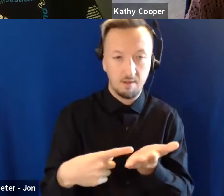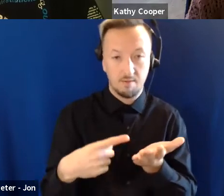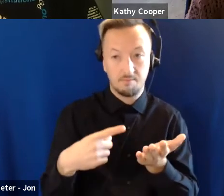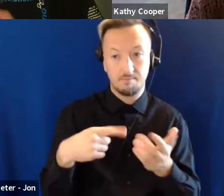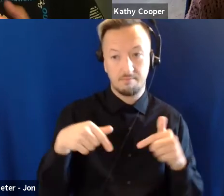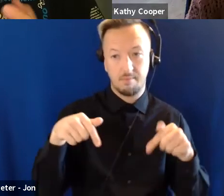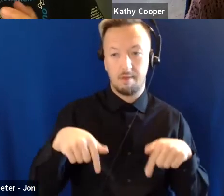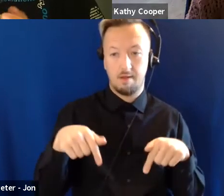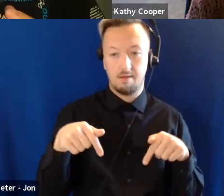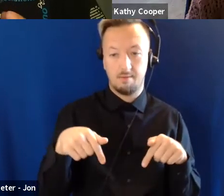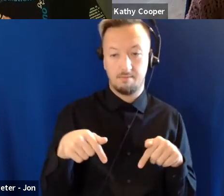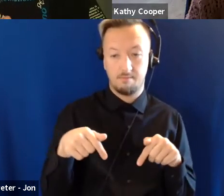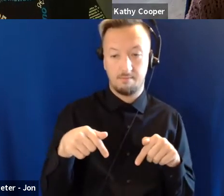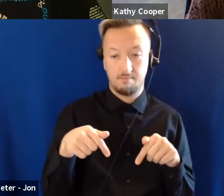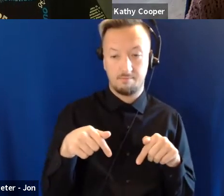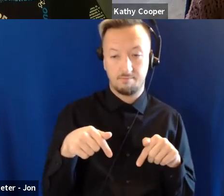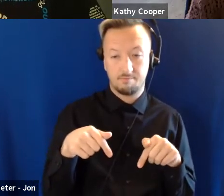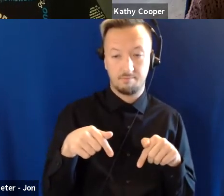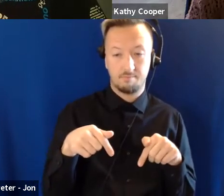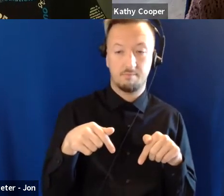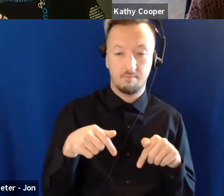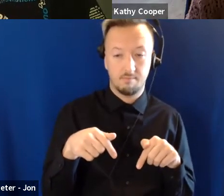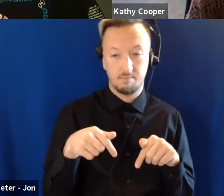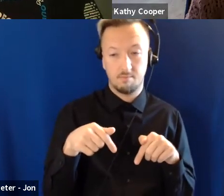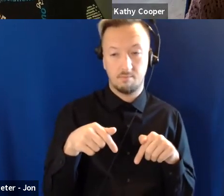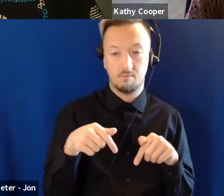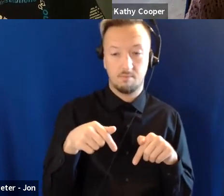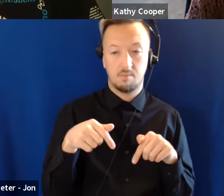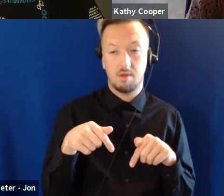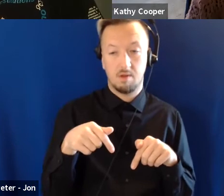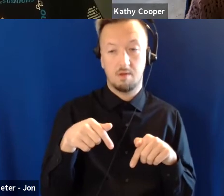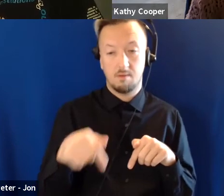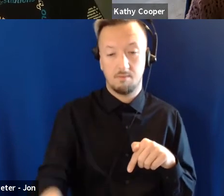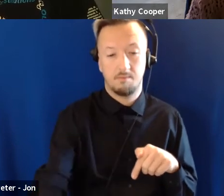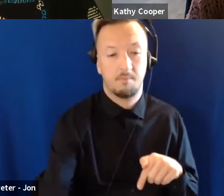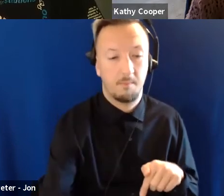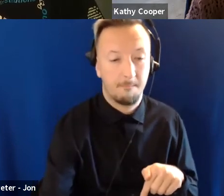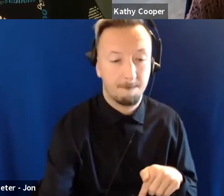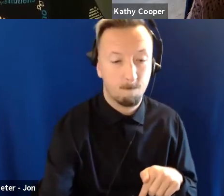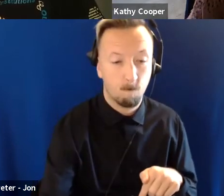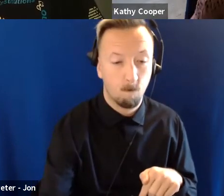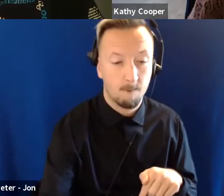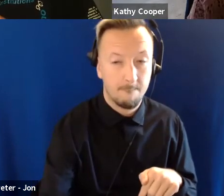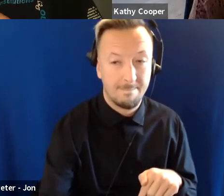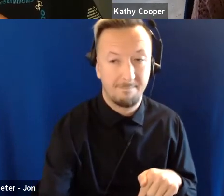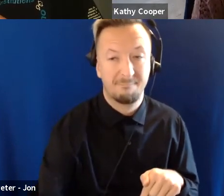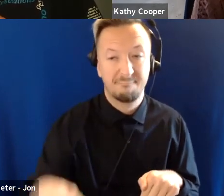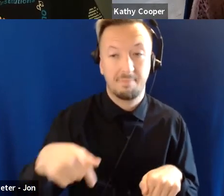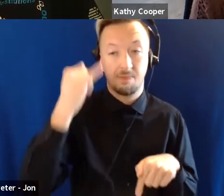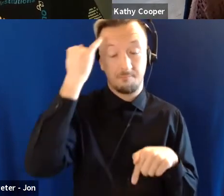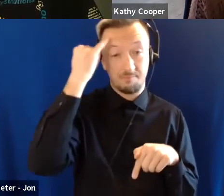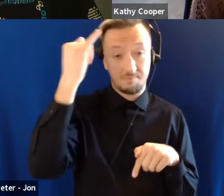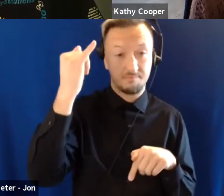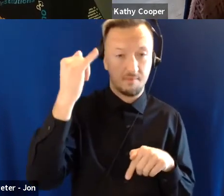the idea that sort of behind the workshop itself